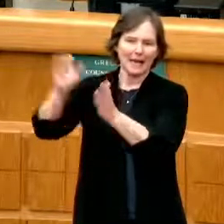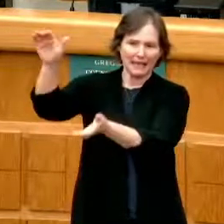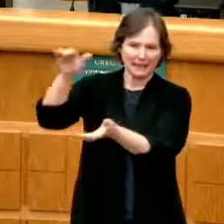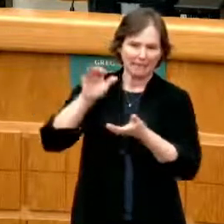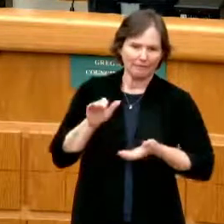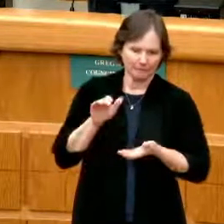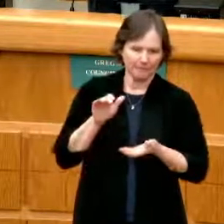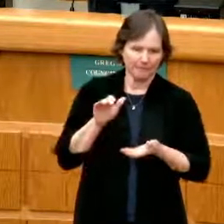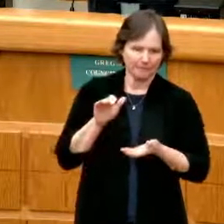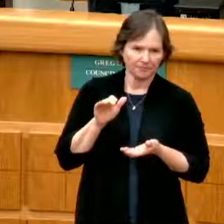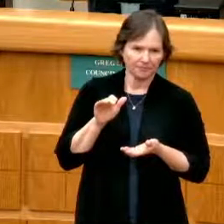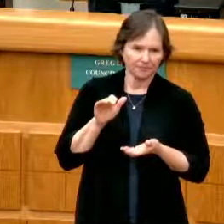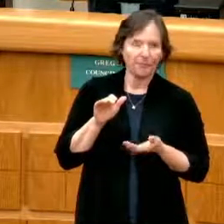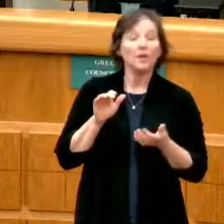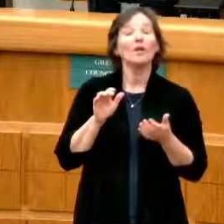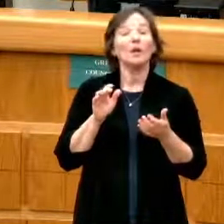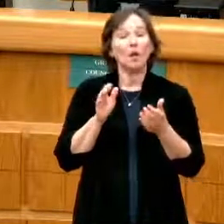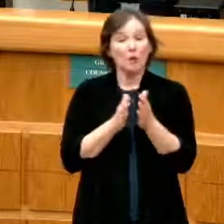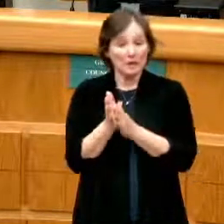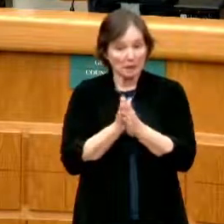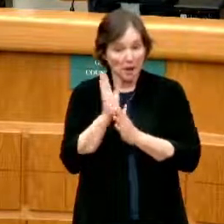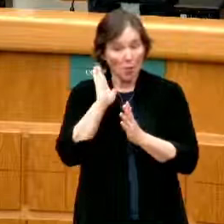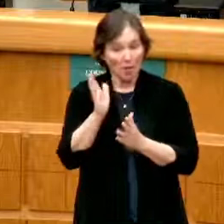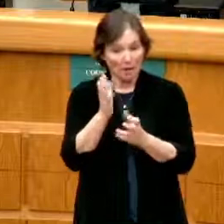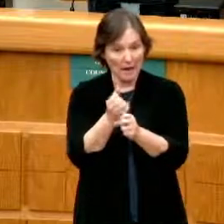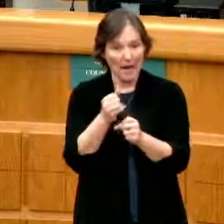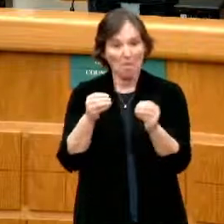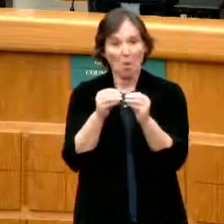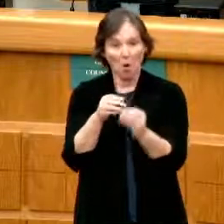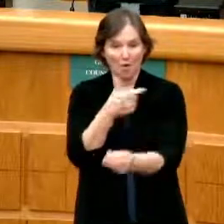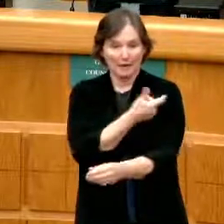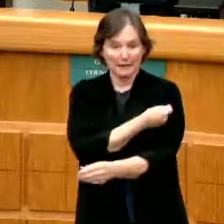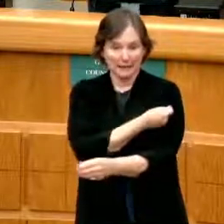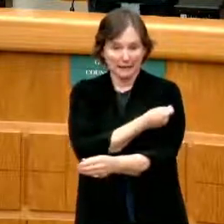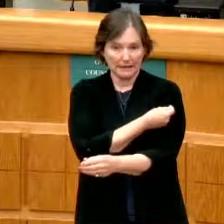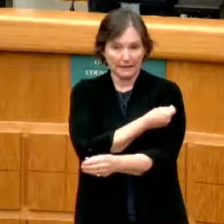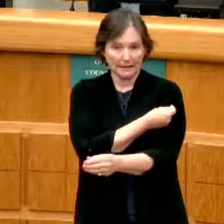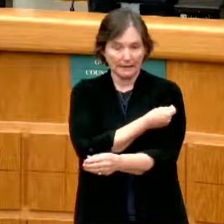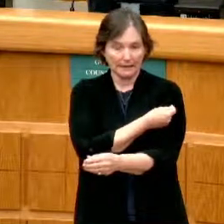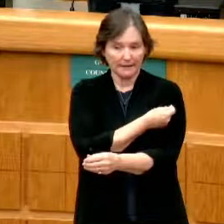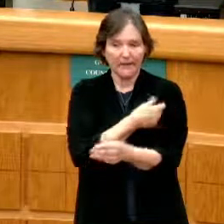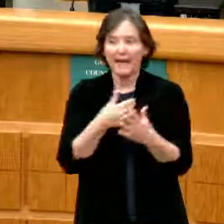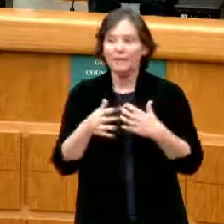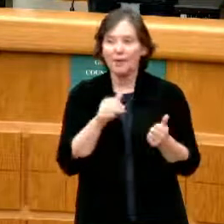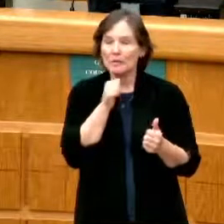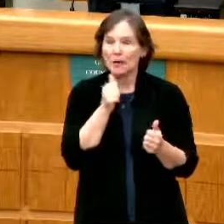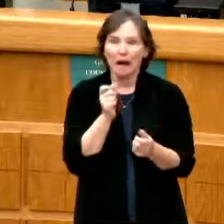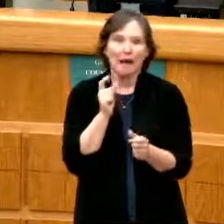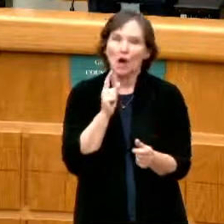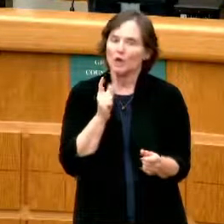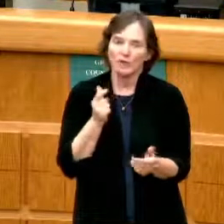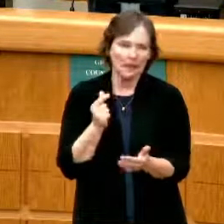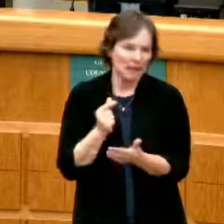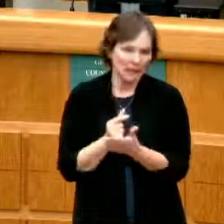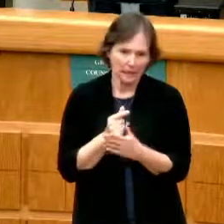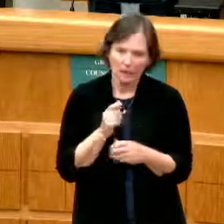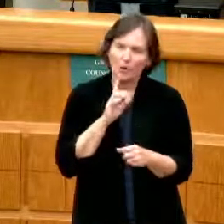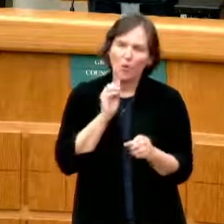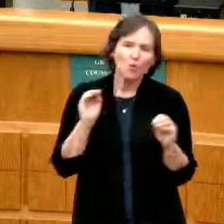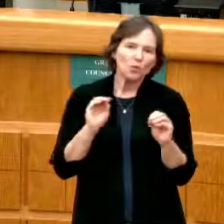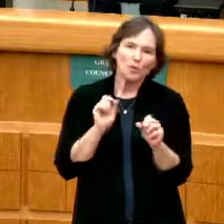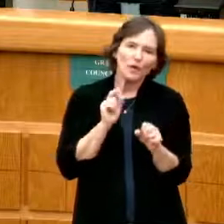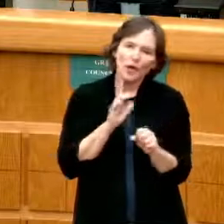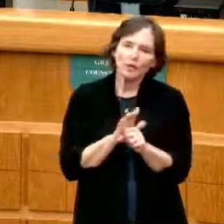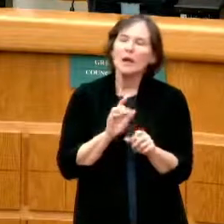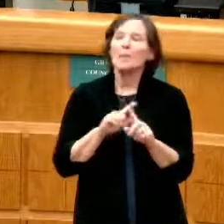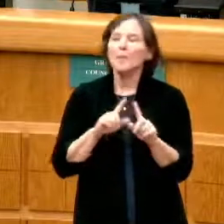anticipate receiving more of those vaccines, even though it's unsure. I continue to repeat this because we continue to hear it